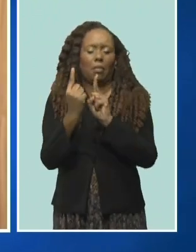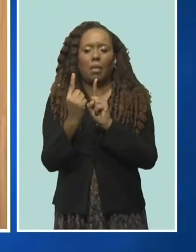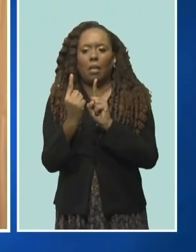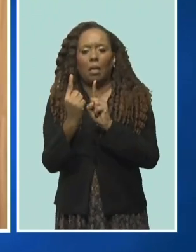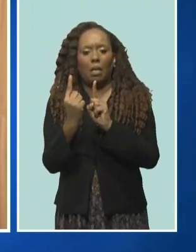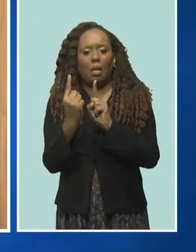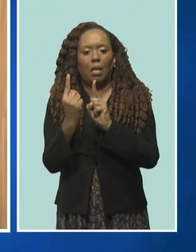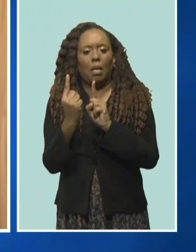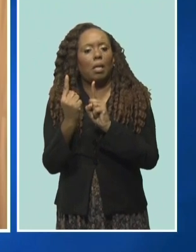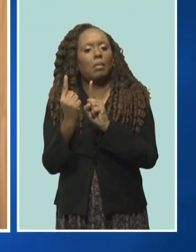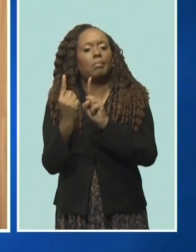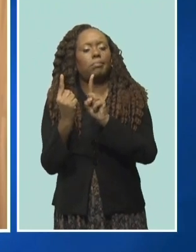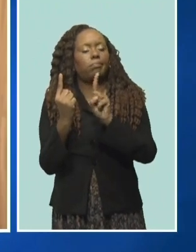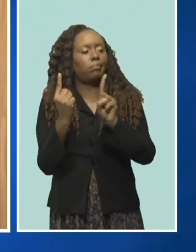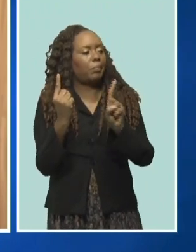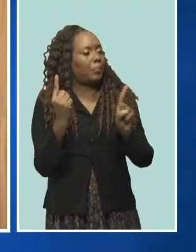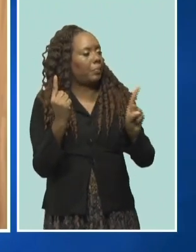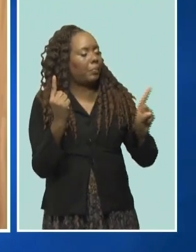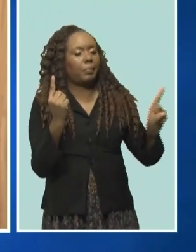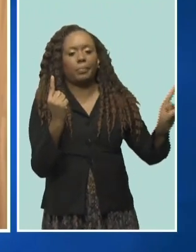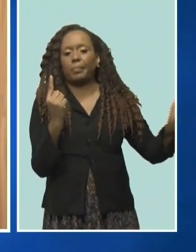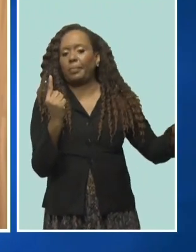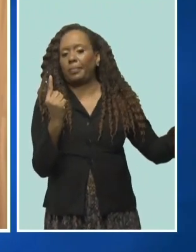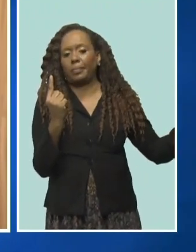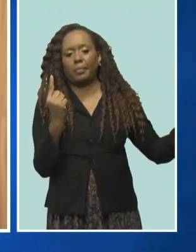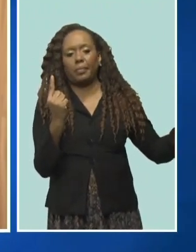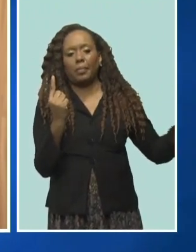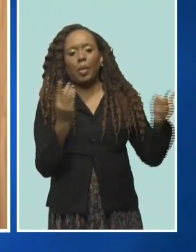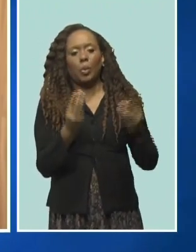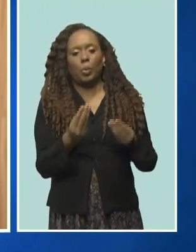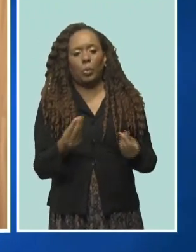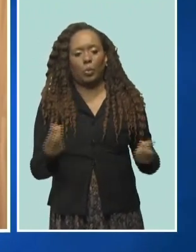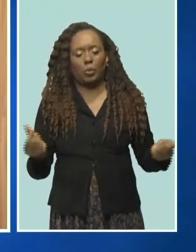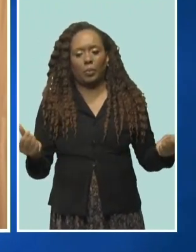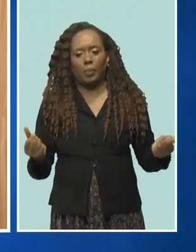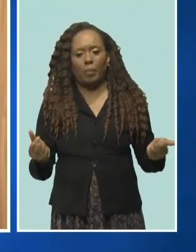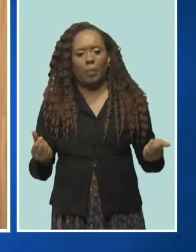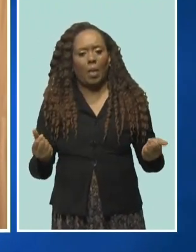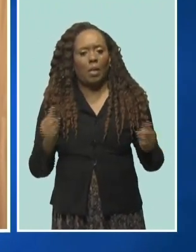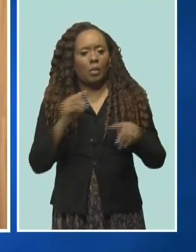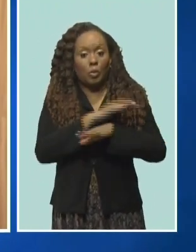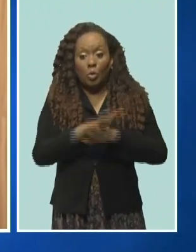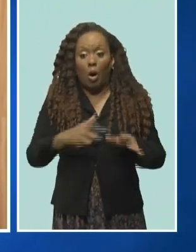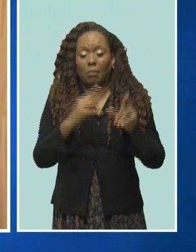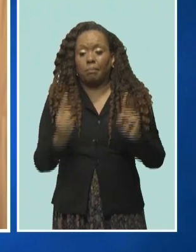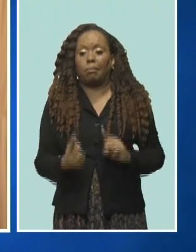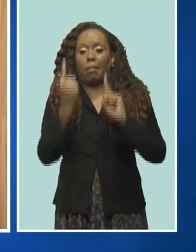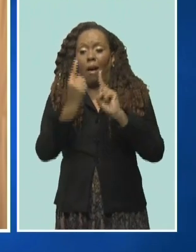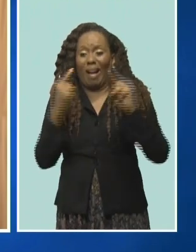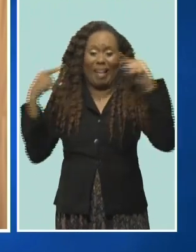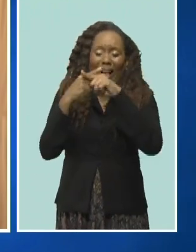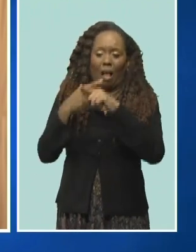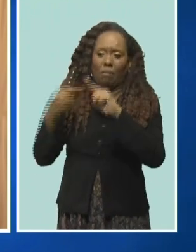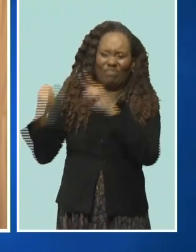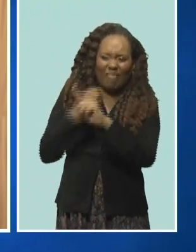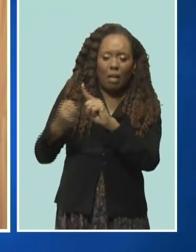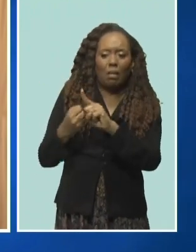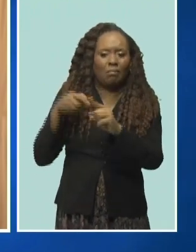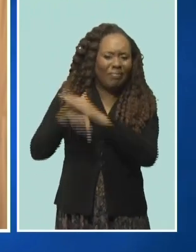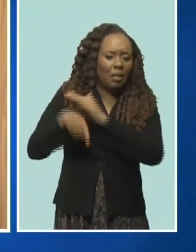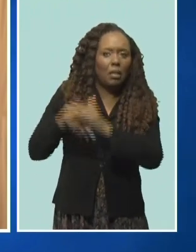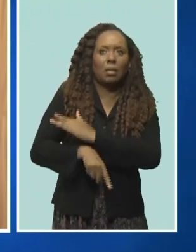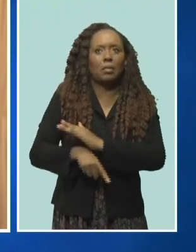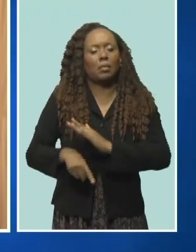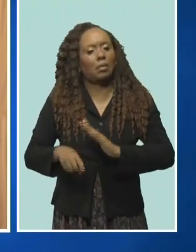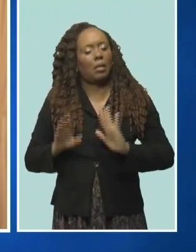anger will only reap despair and death. We have seen it play out elsewhere, if we are to be